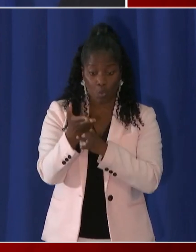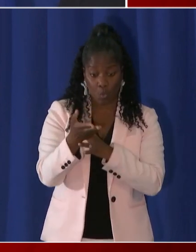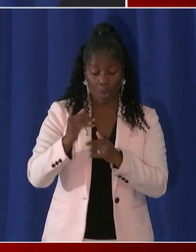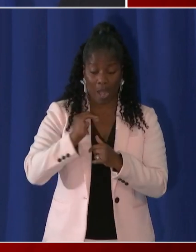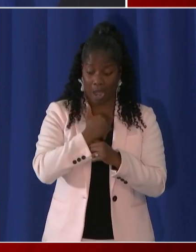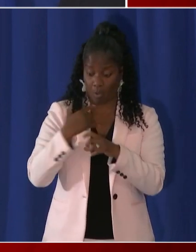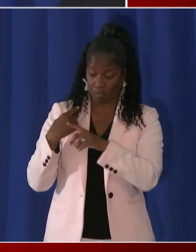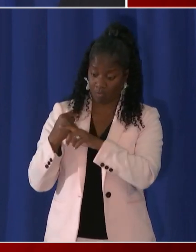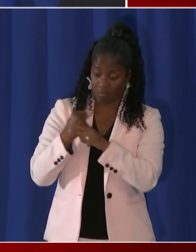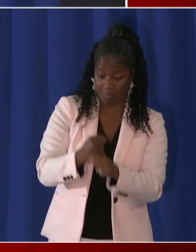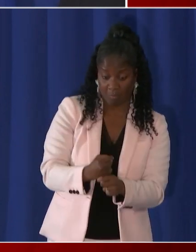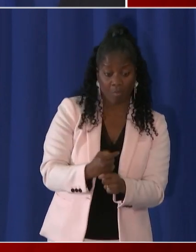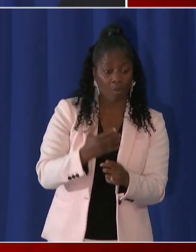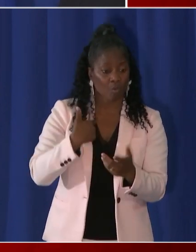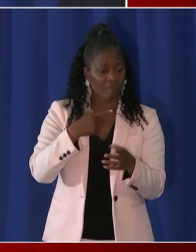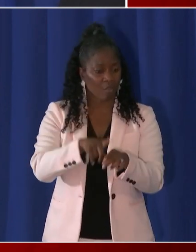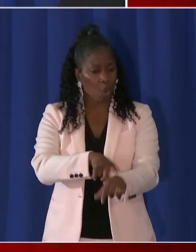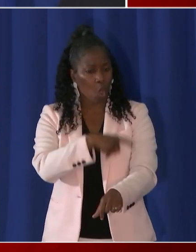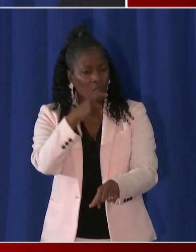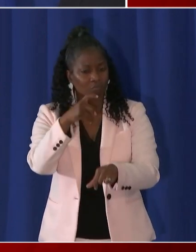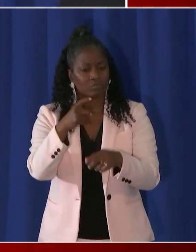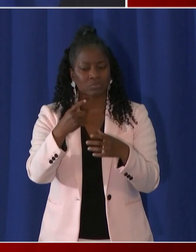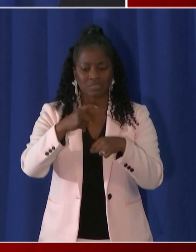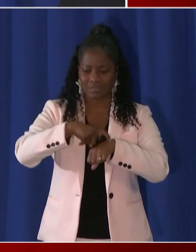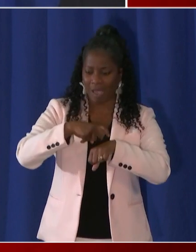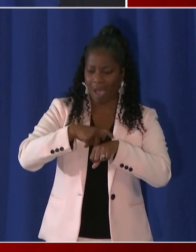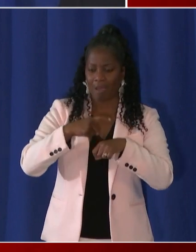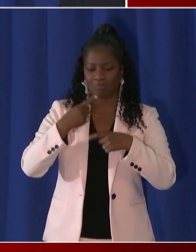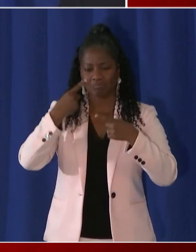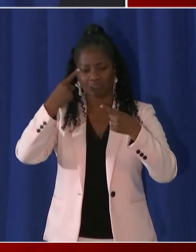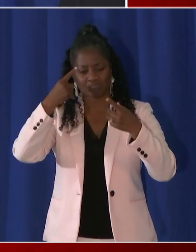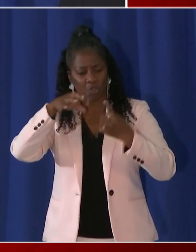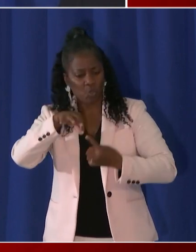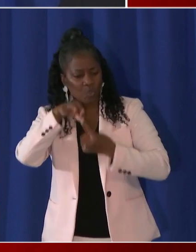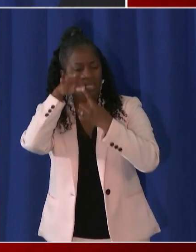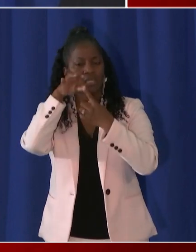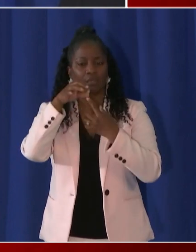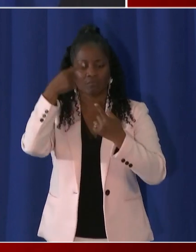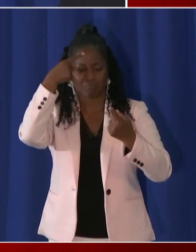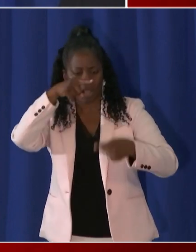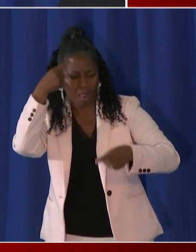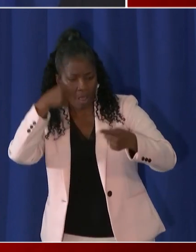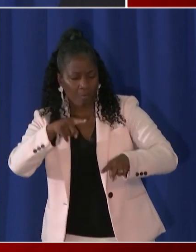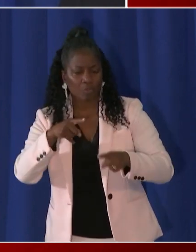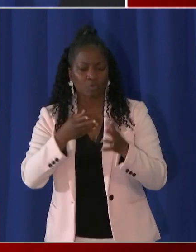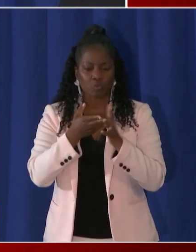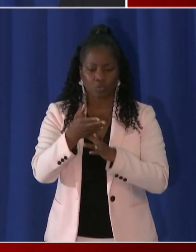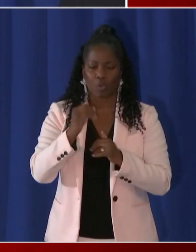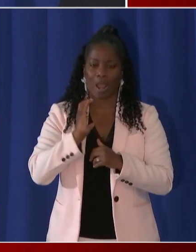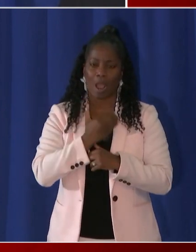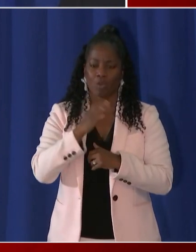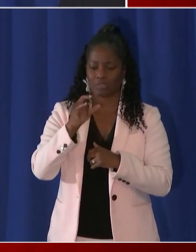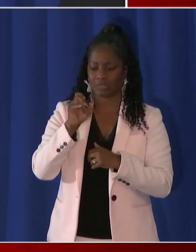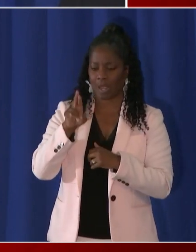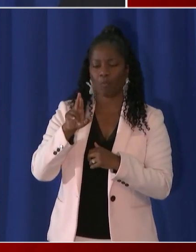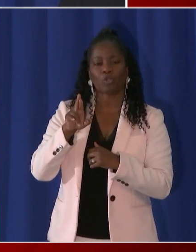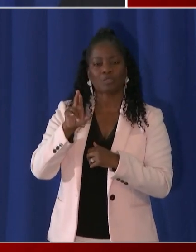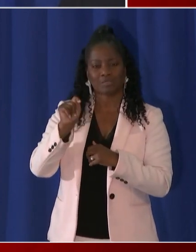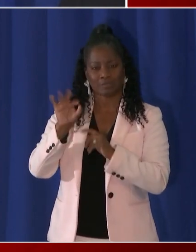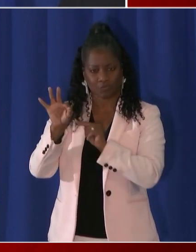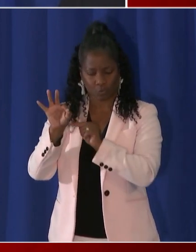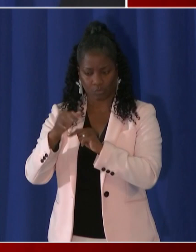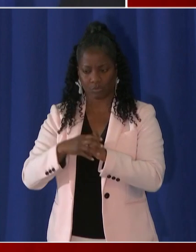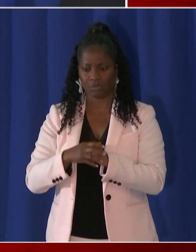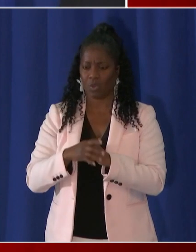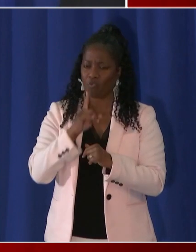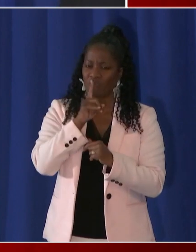our two agencies enjoy long-standing and unique collaboration through the National Capital Region's Cyber Fraud Task Force. We are eager